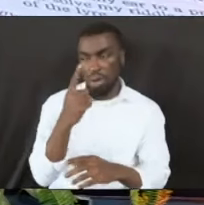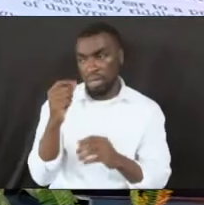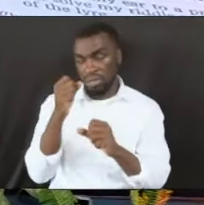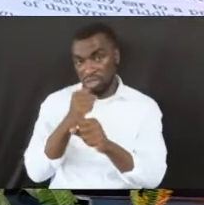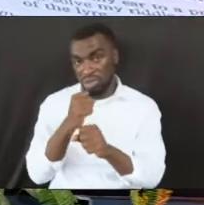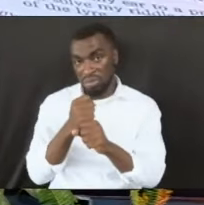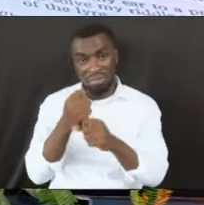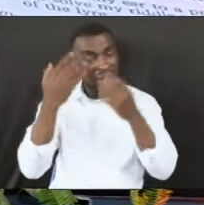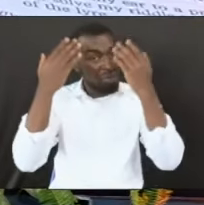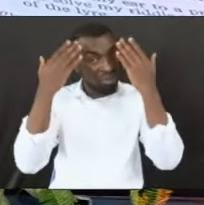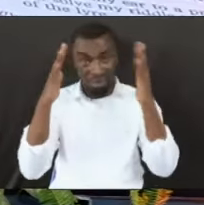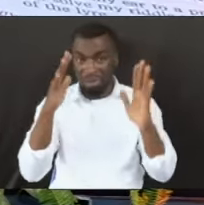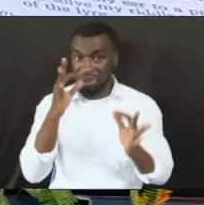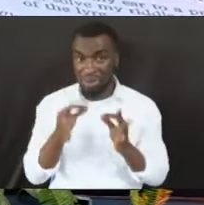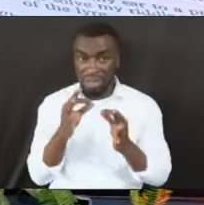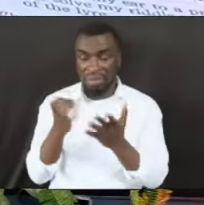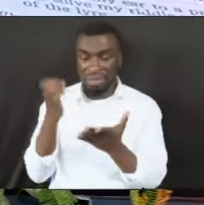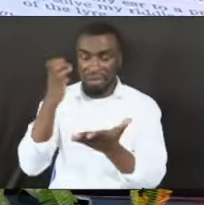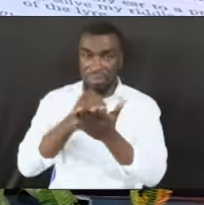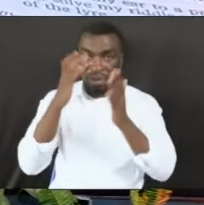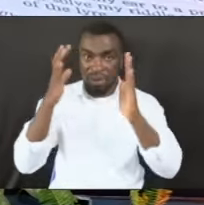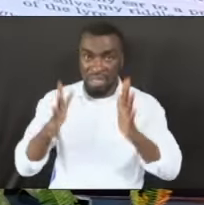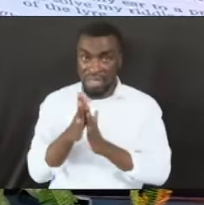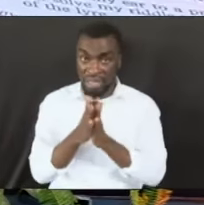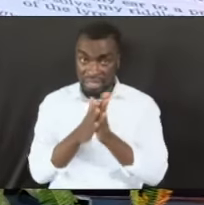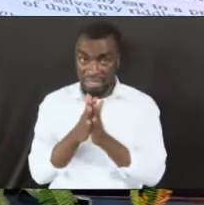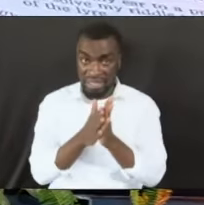you. So anyway,